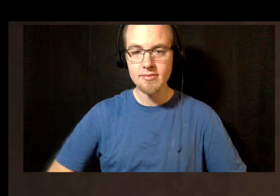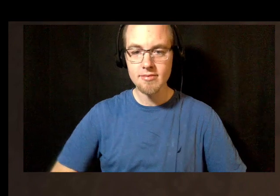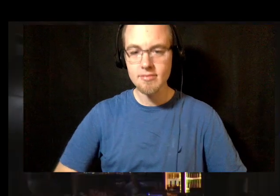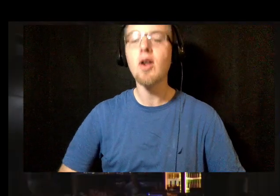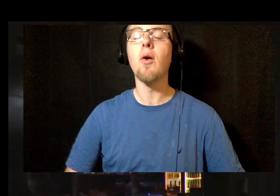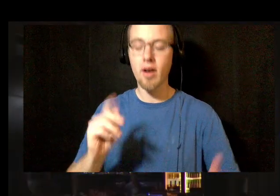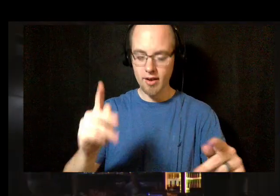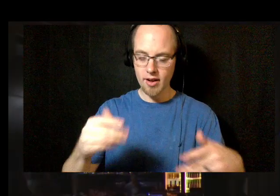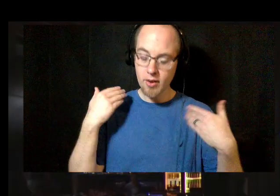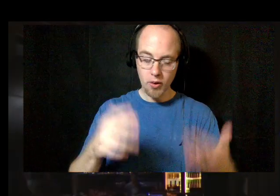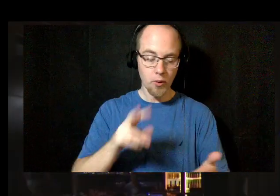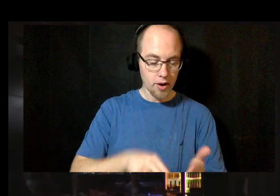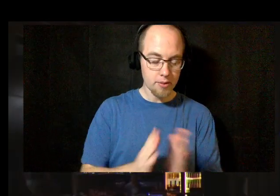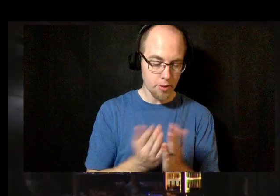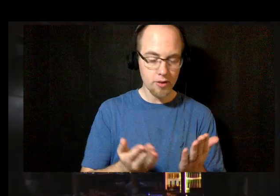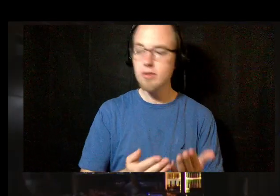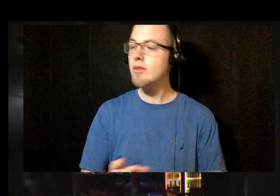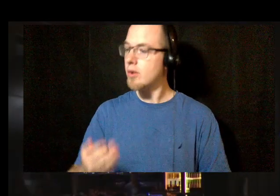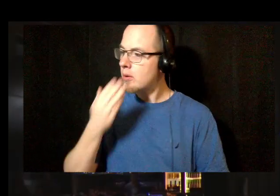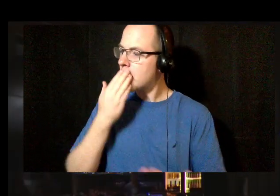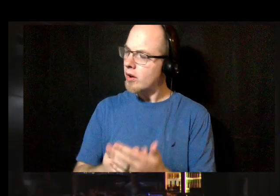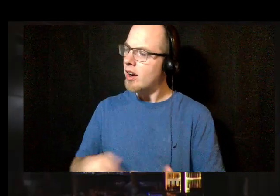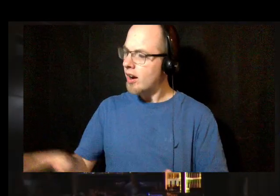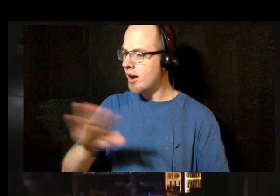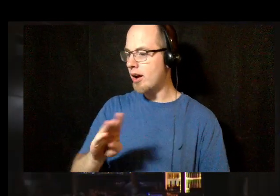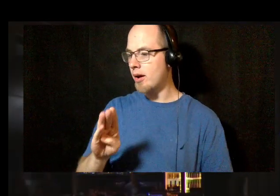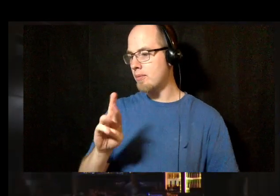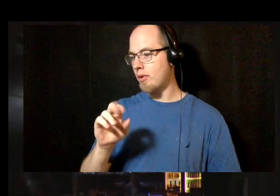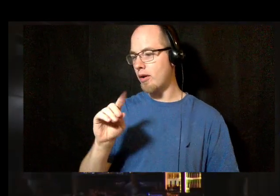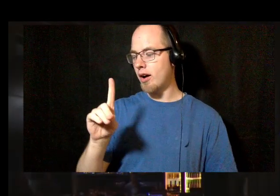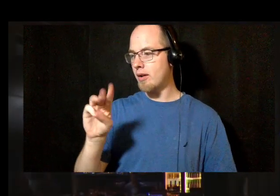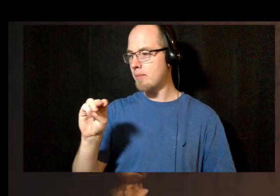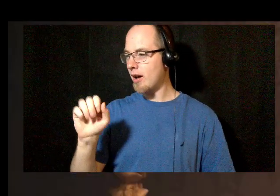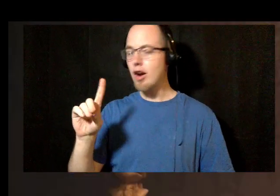Okay, I'm going to read the book. Broadmeadows, good suburb, Broadmeadows. Good name.